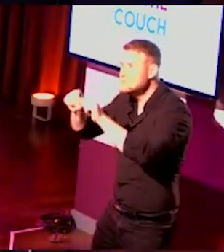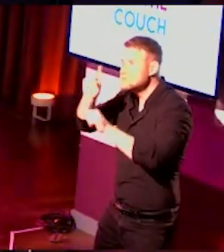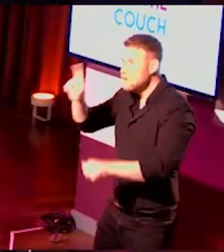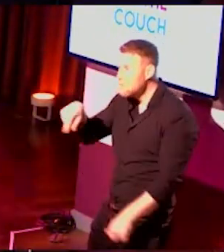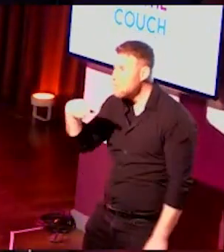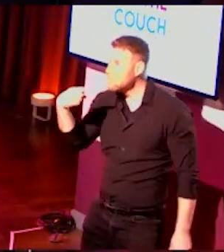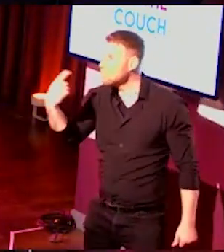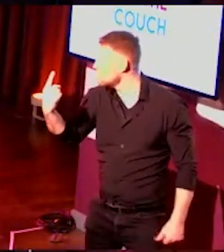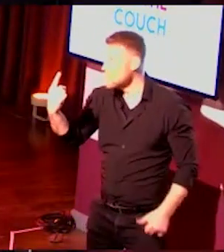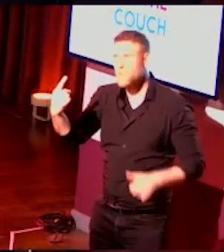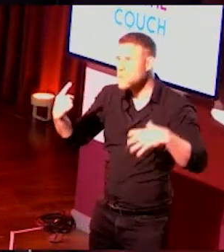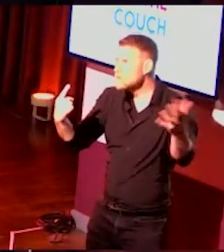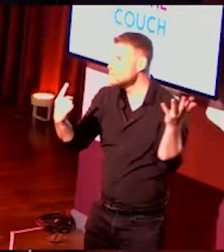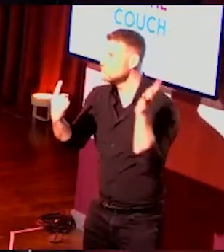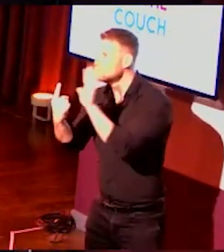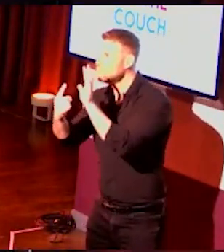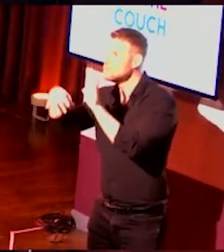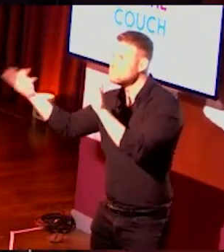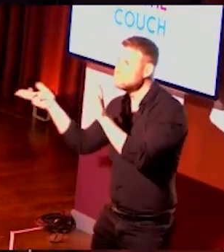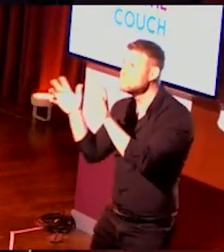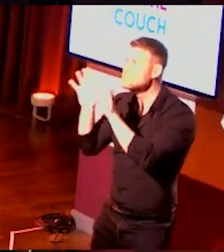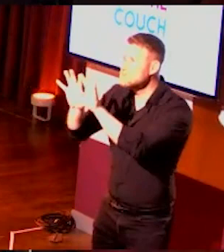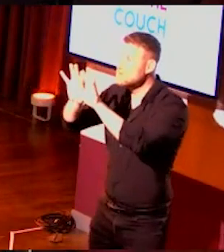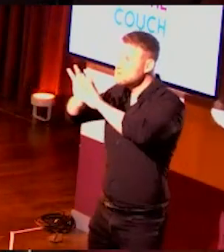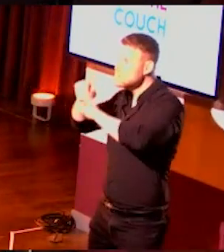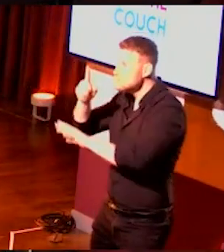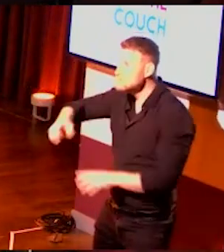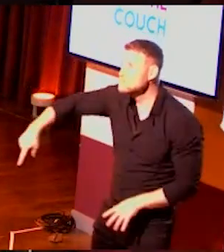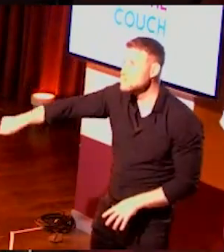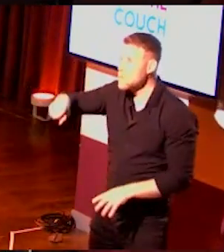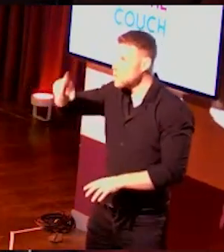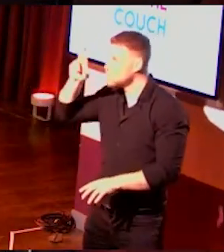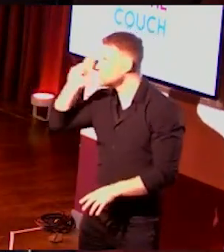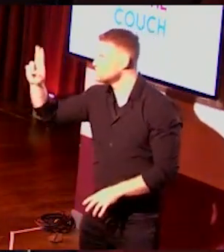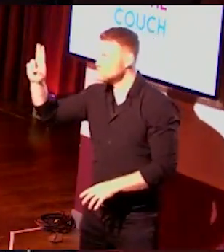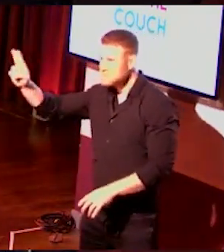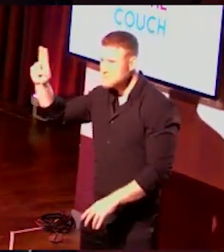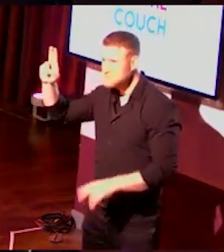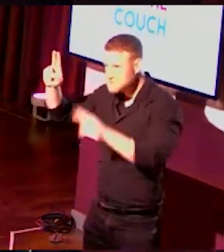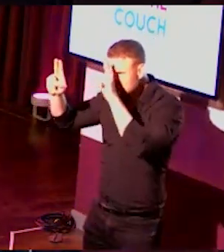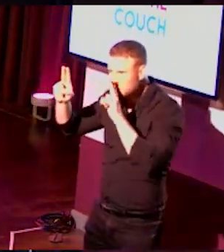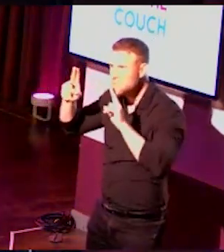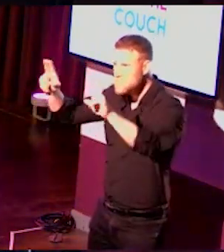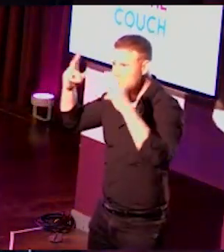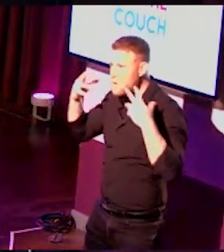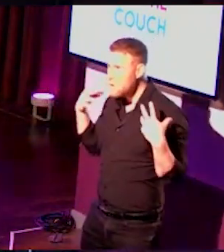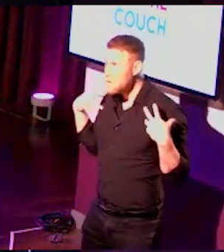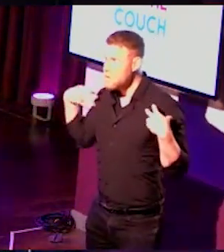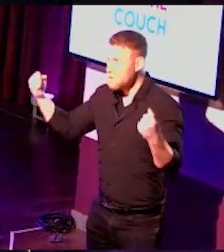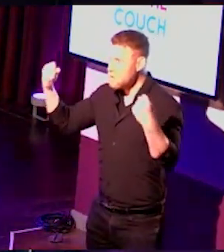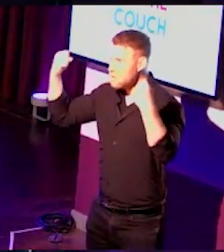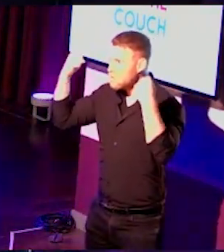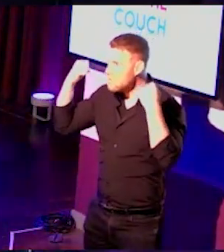unto this quest. Are you heroes? Are you heroes? Are you